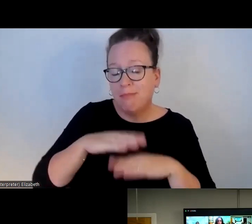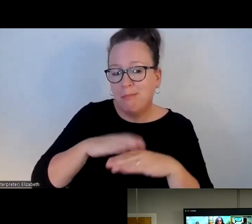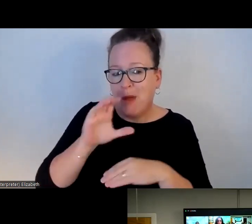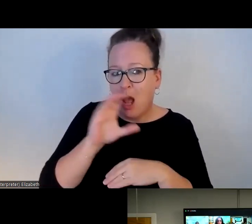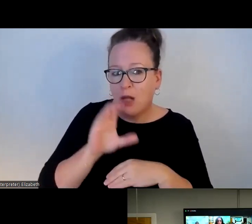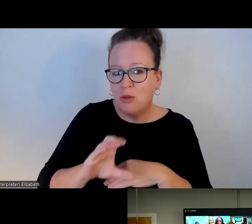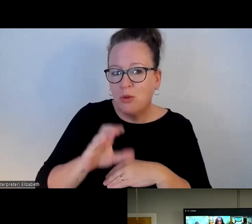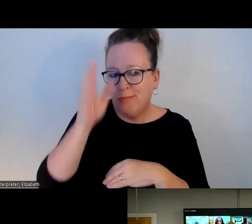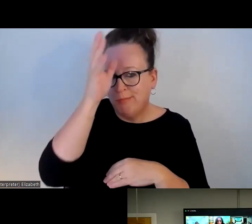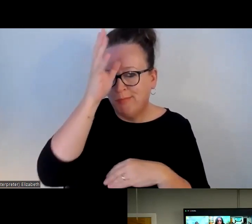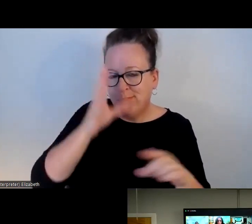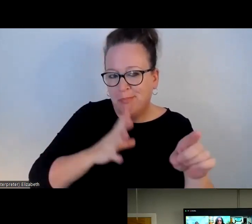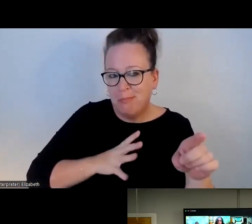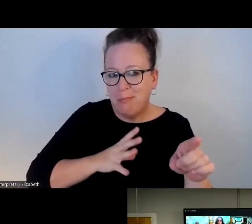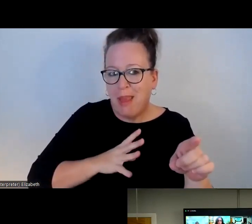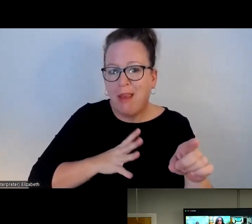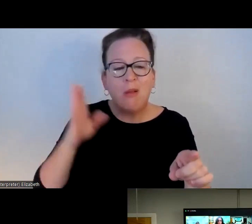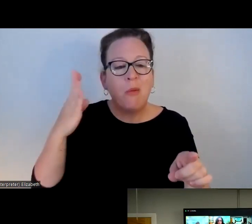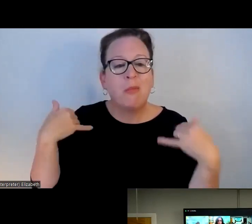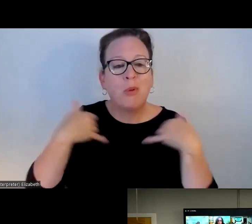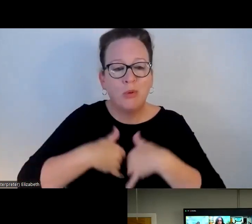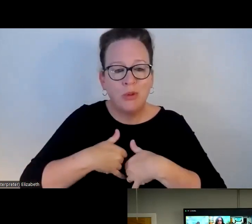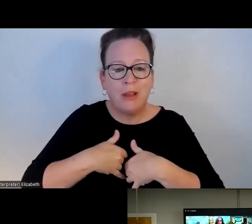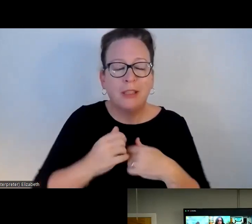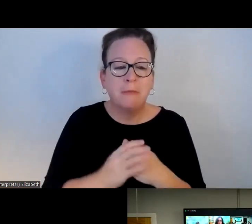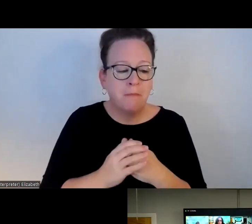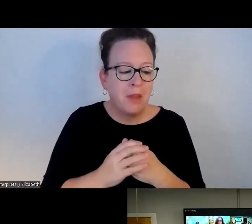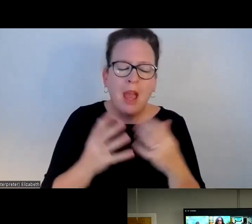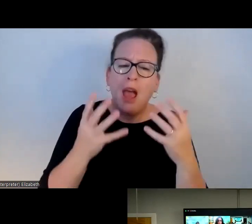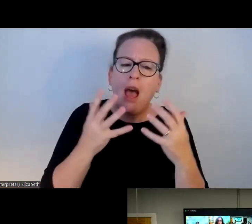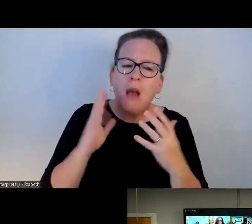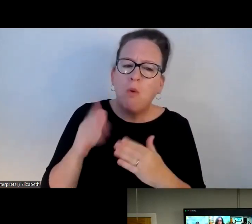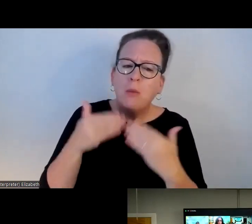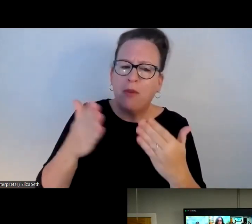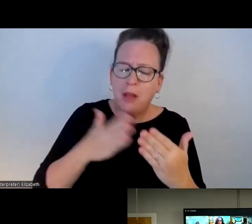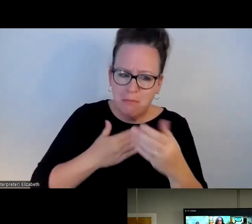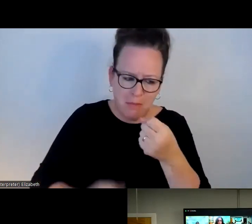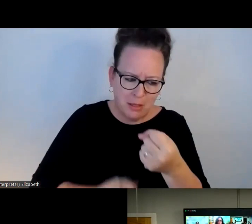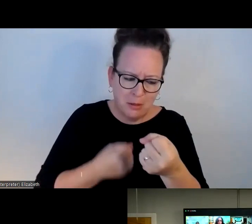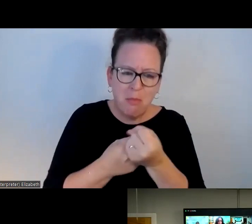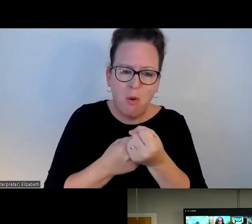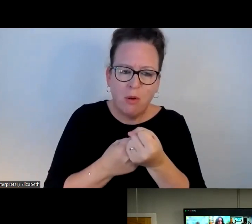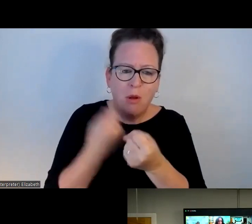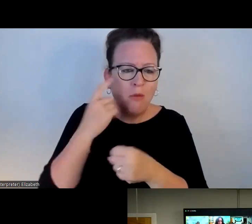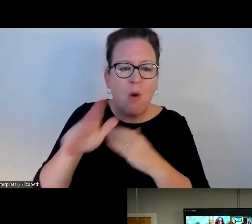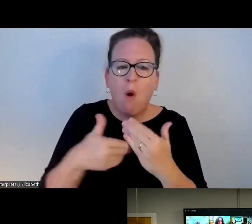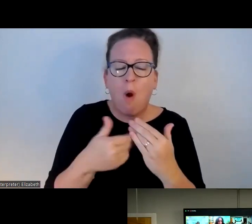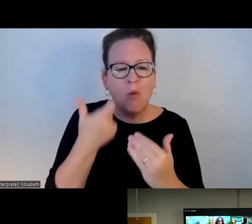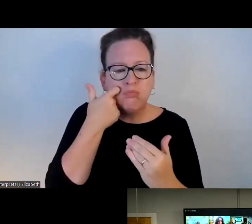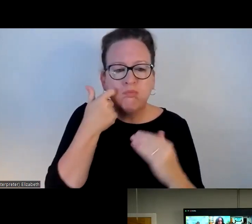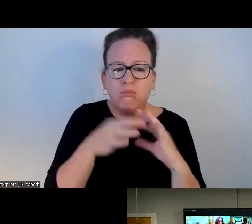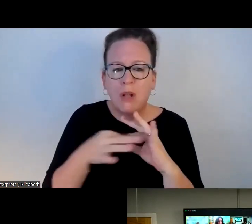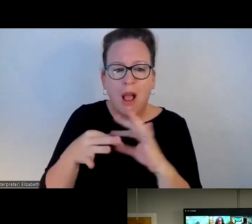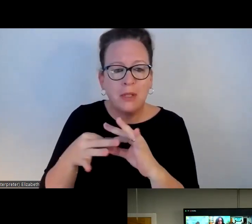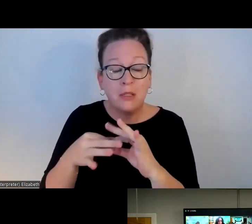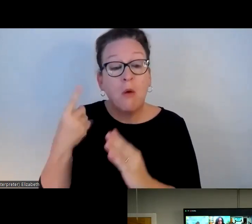So Peter Monte, and wanted to just provide my support to all the comments that have been made. Suggestion I